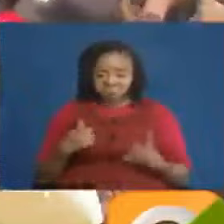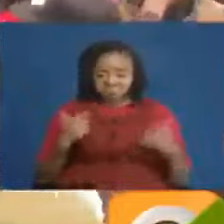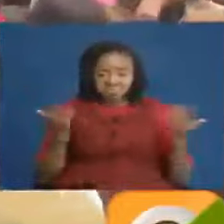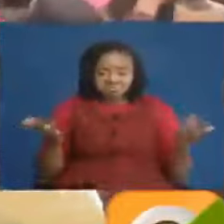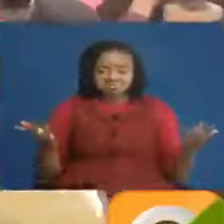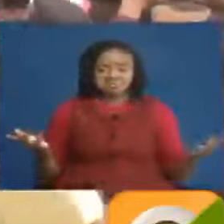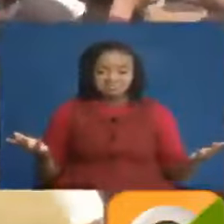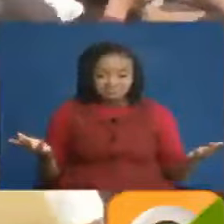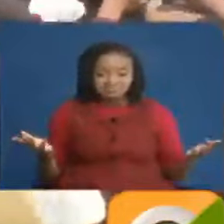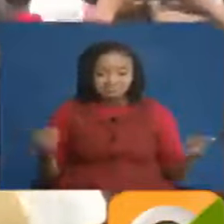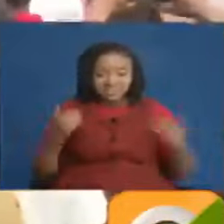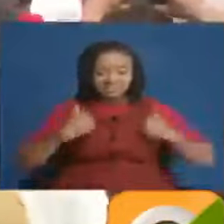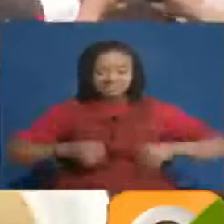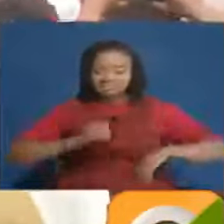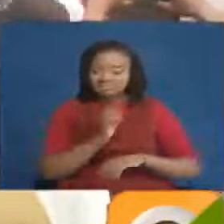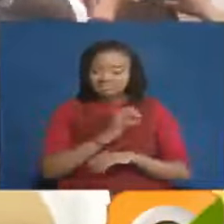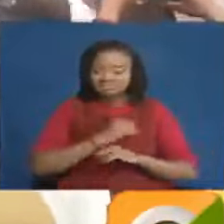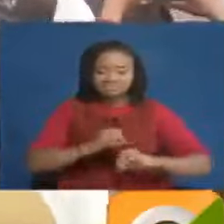Ati wananiuzia uoga.